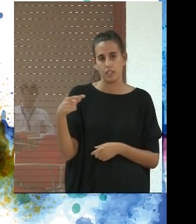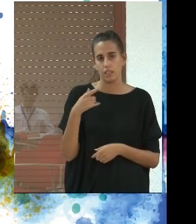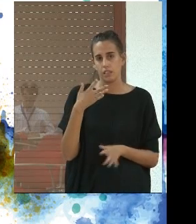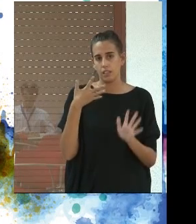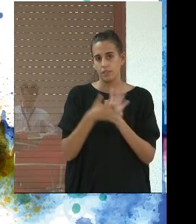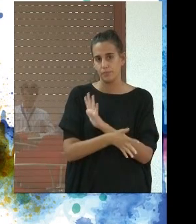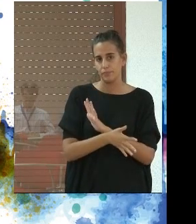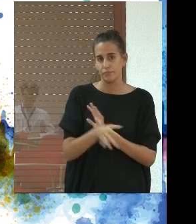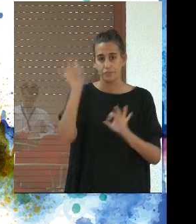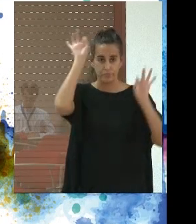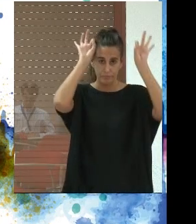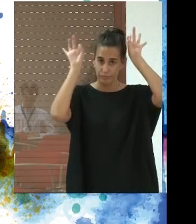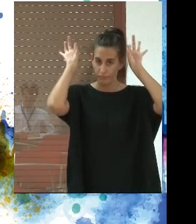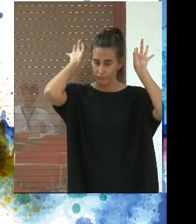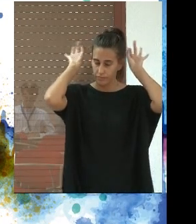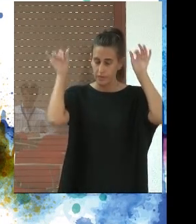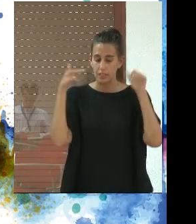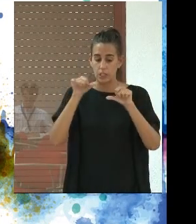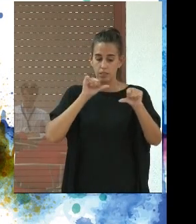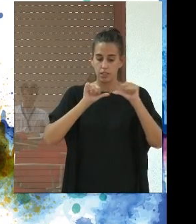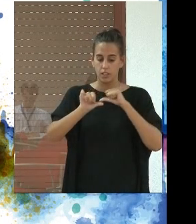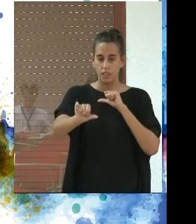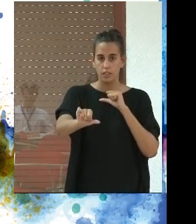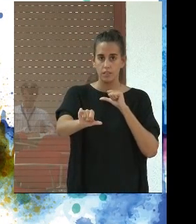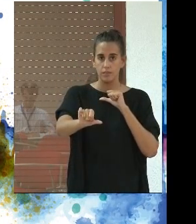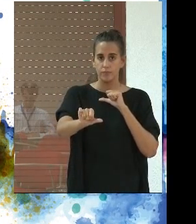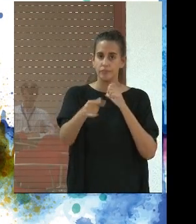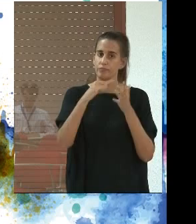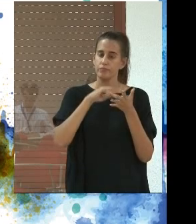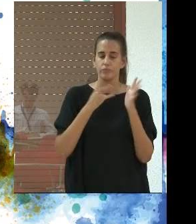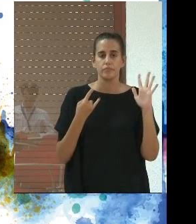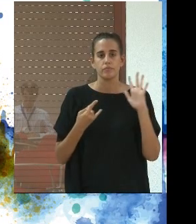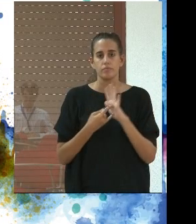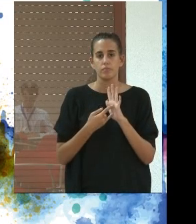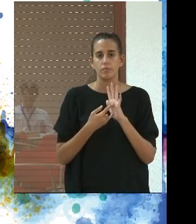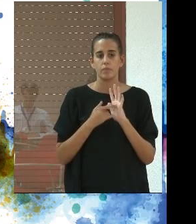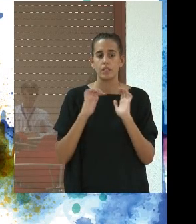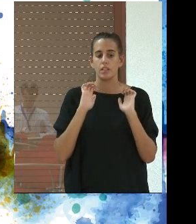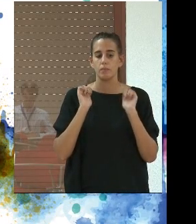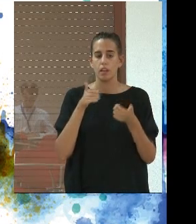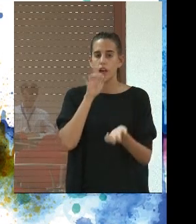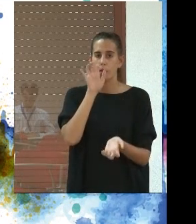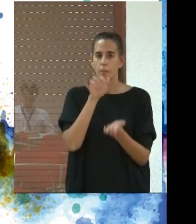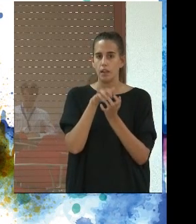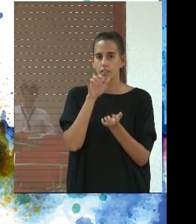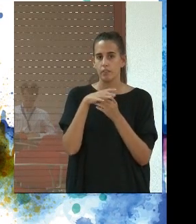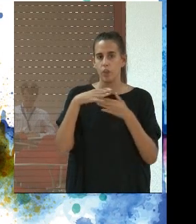and brain signals of the axis that are captured with the